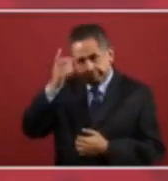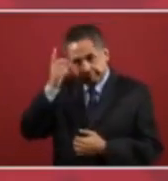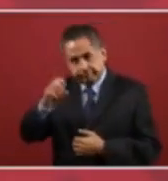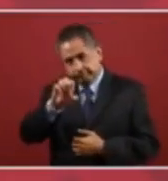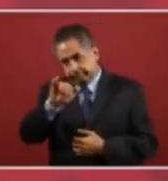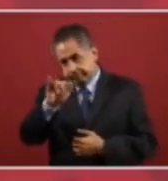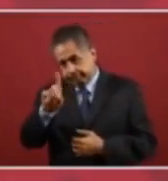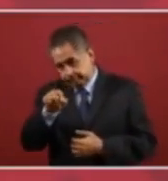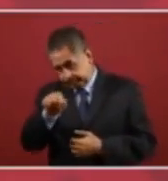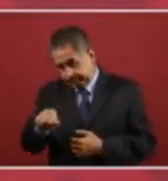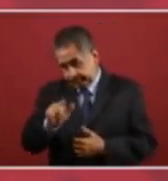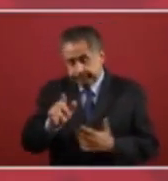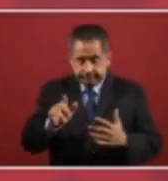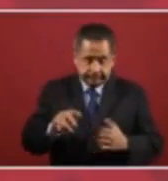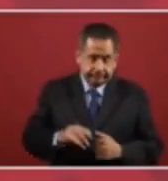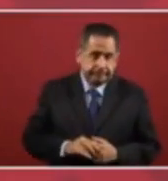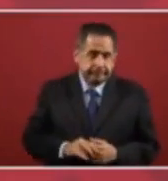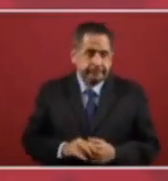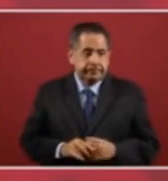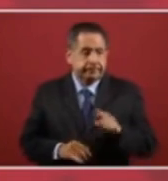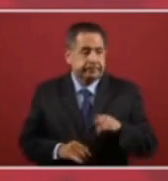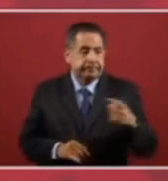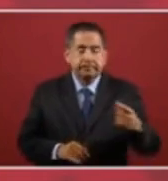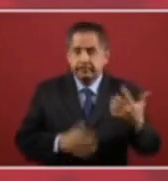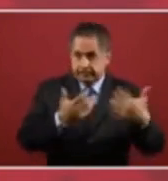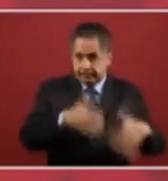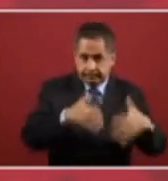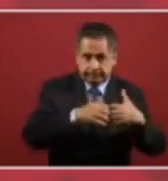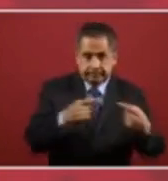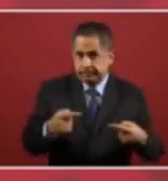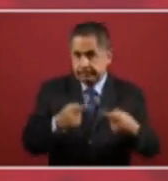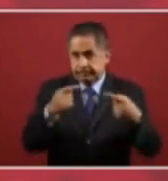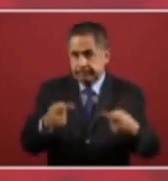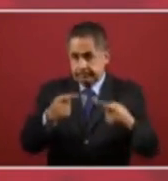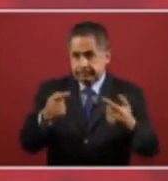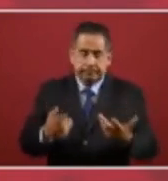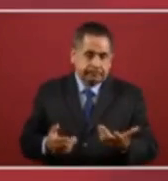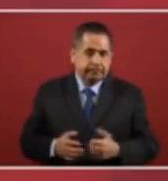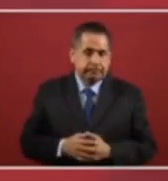that property owners and that the company